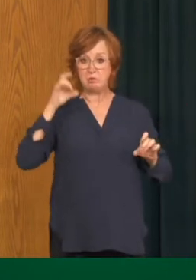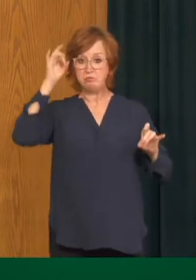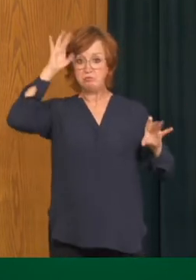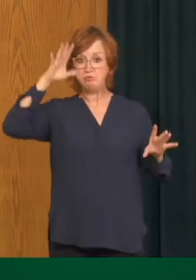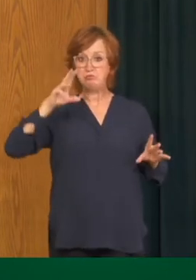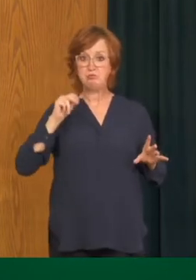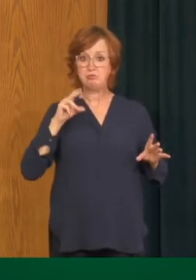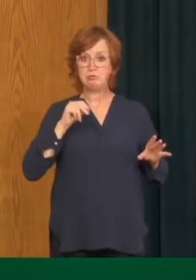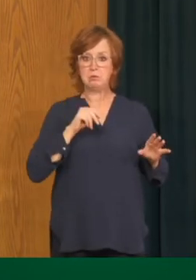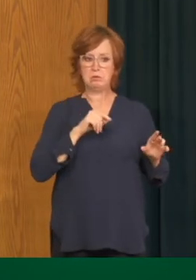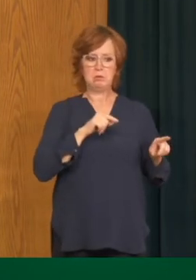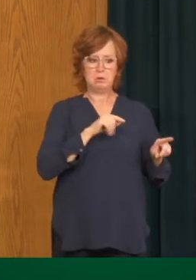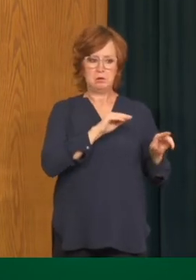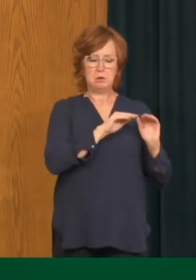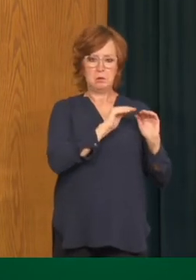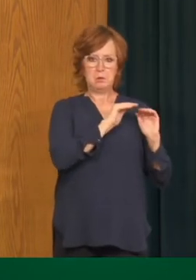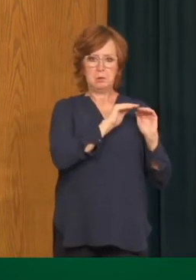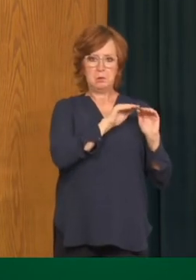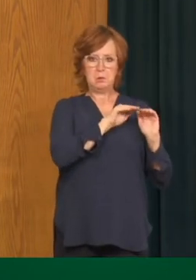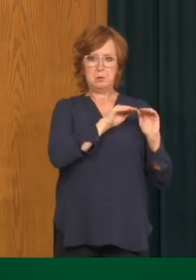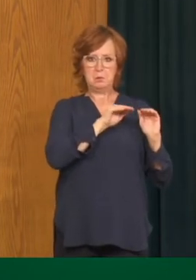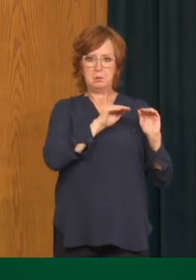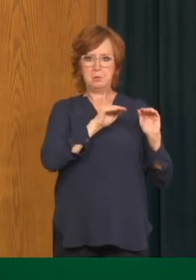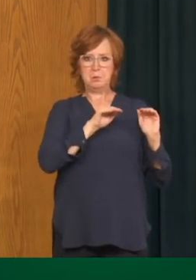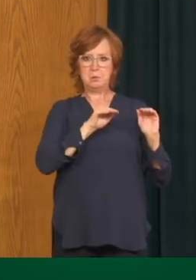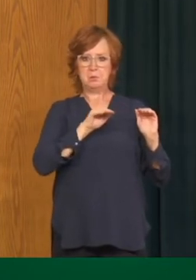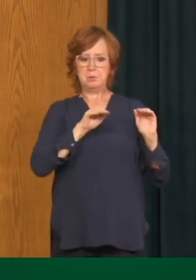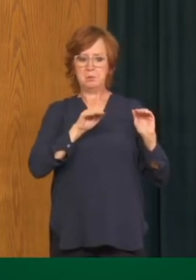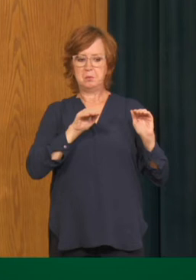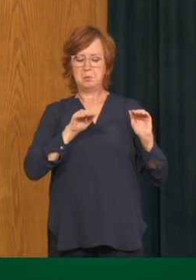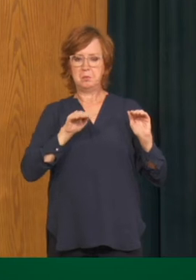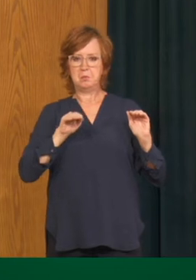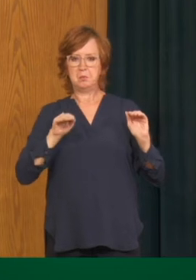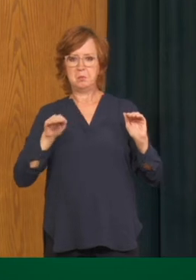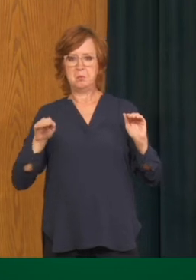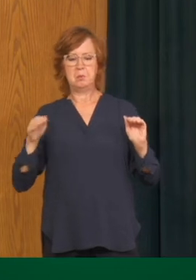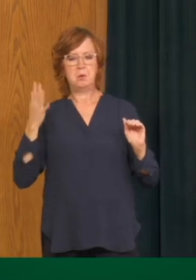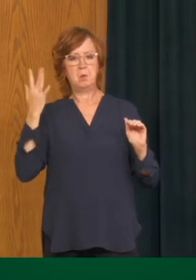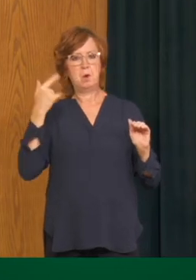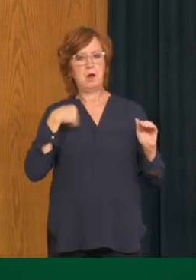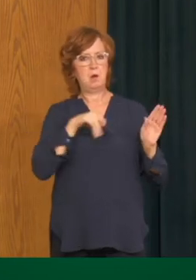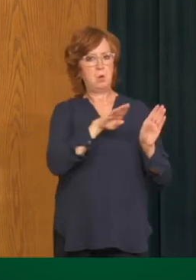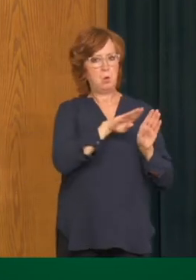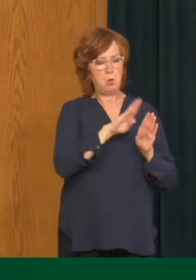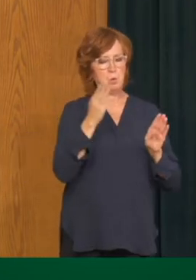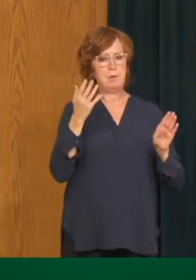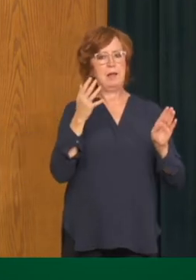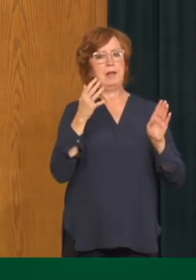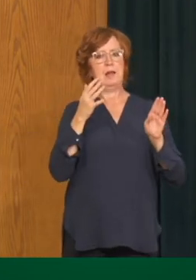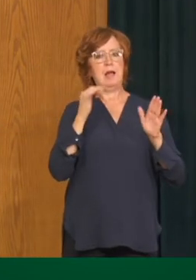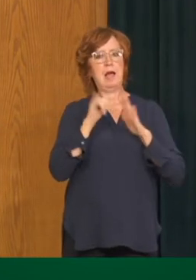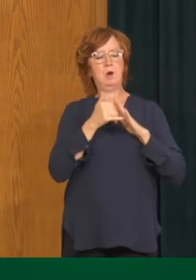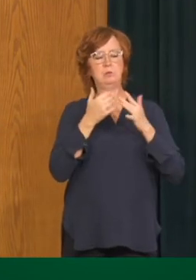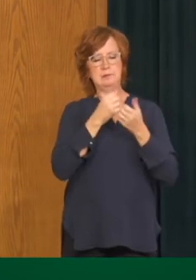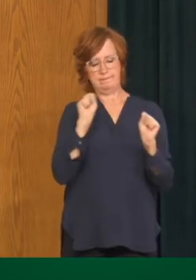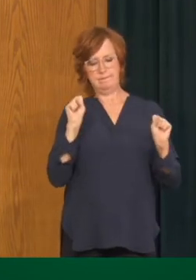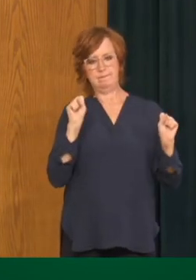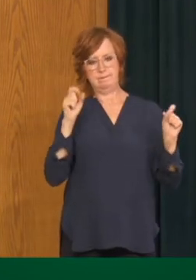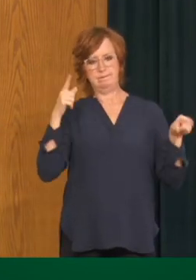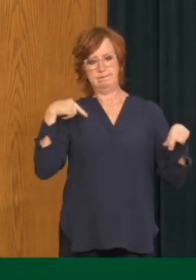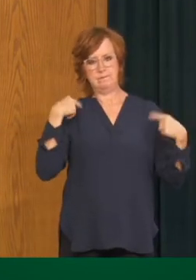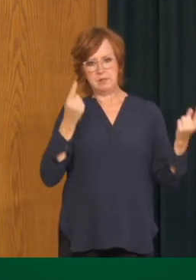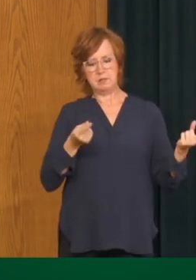reopened based on specific guidance has been smooth, and then as we develop more